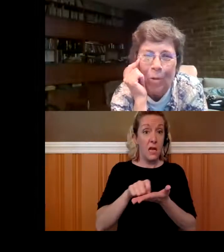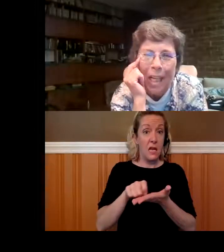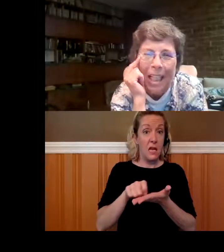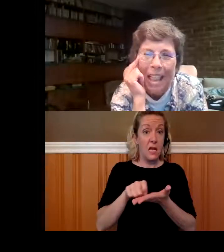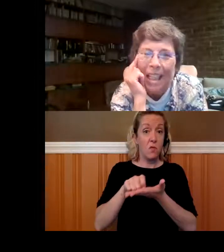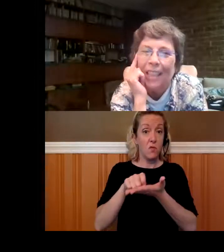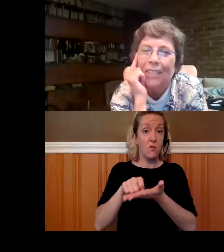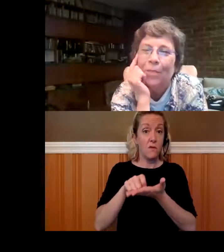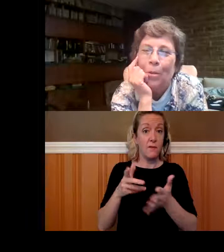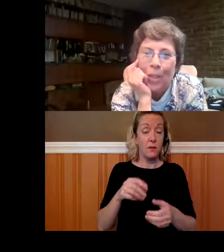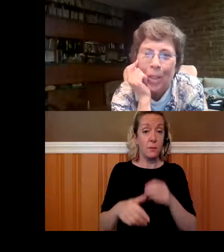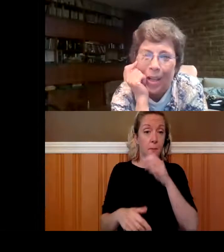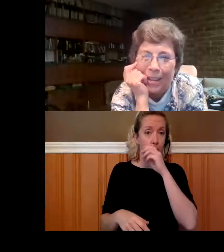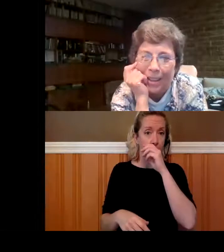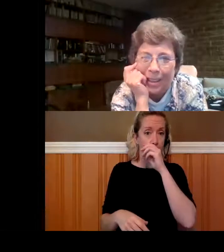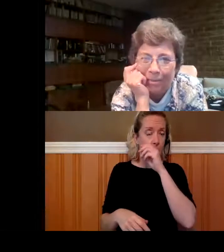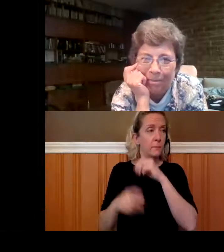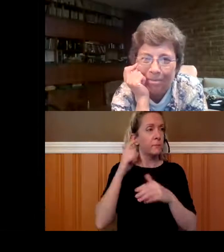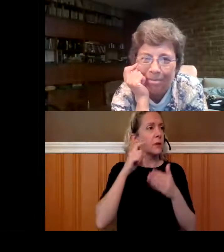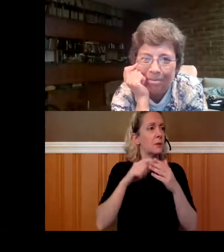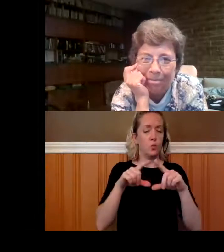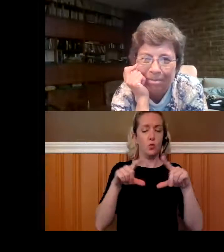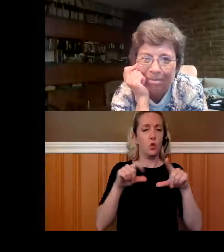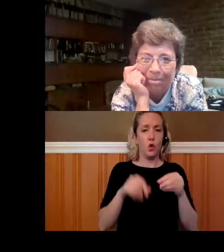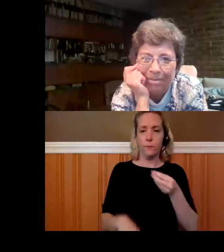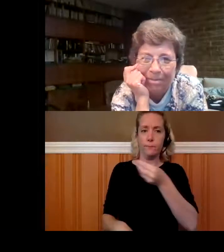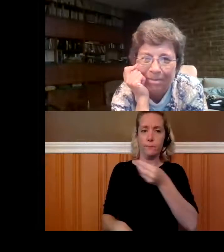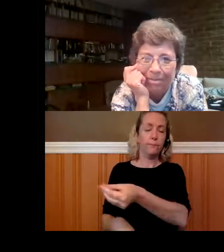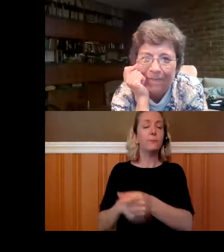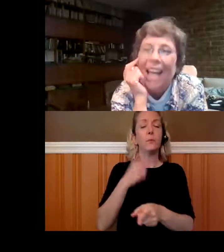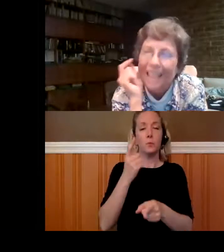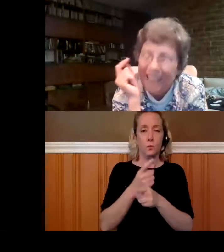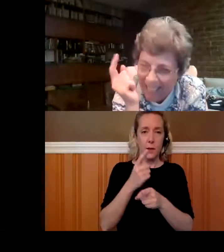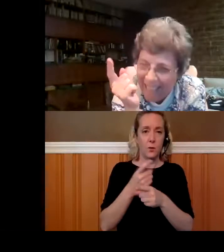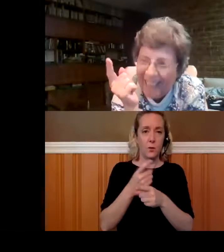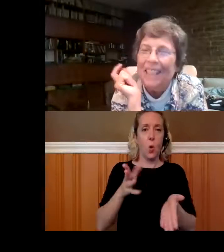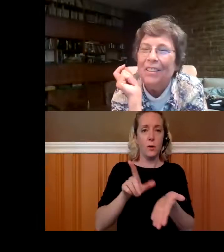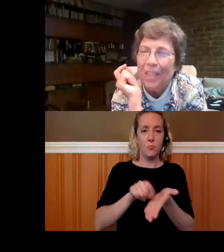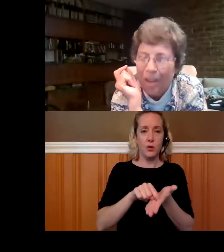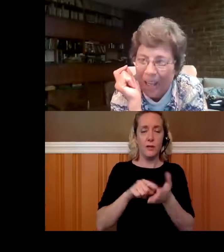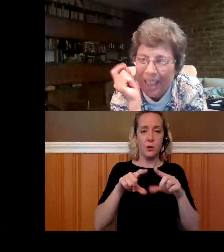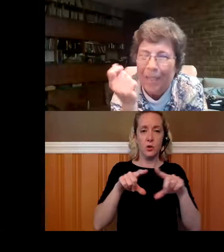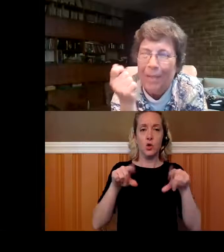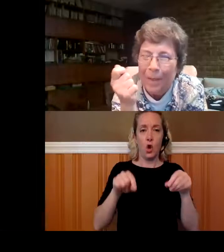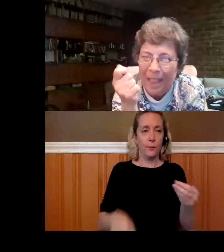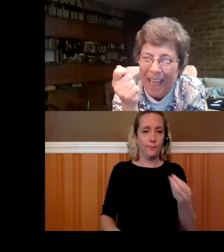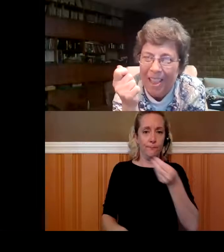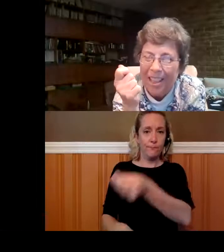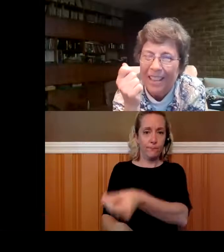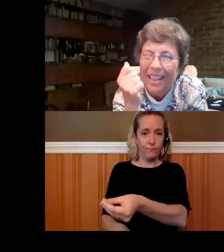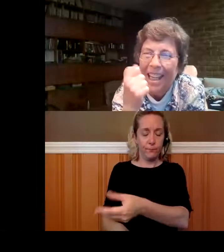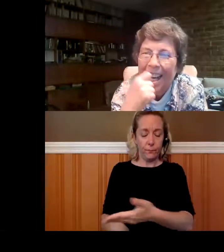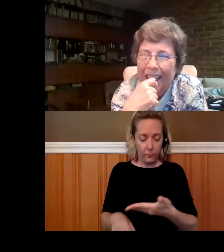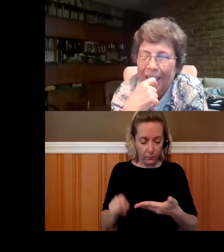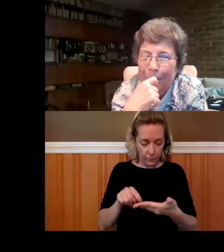cards? Well, he had a card pre-printed. He had a card, right? Yes, he used a card to get people's attention and explain to them. And